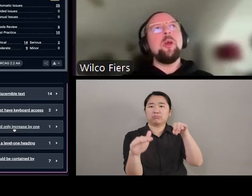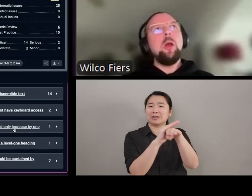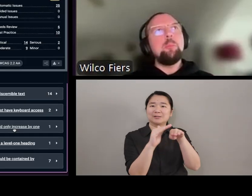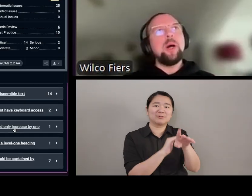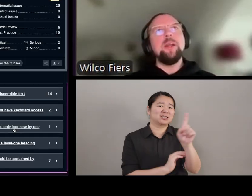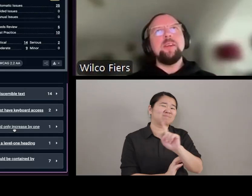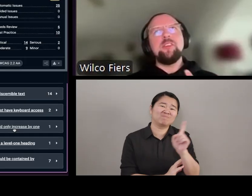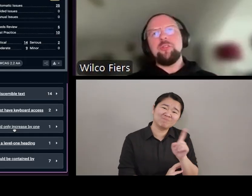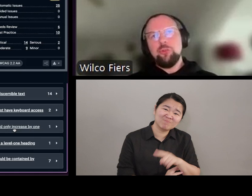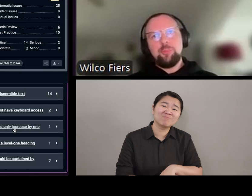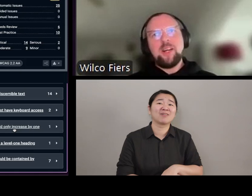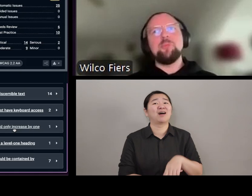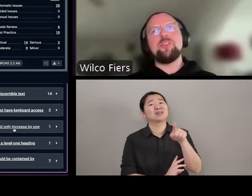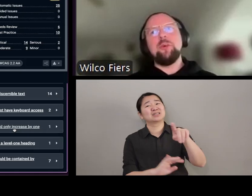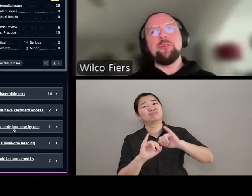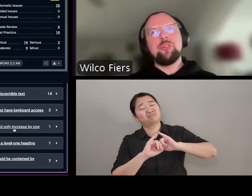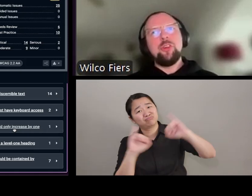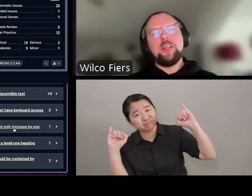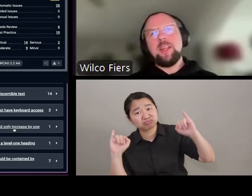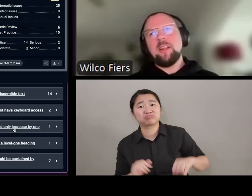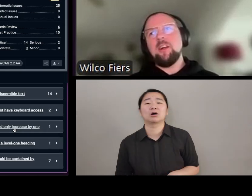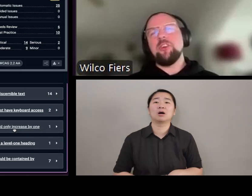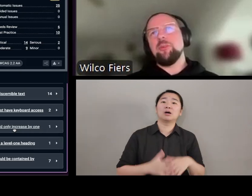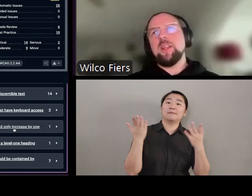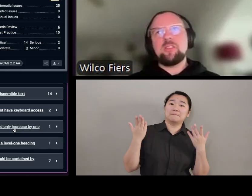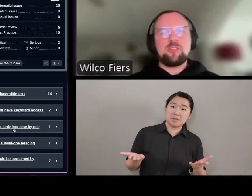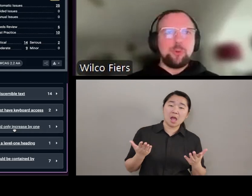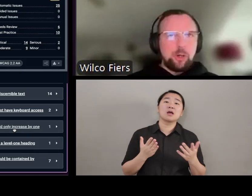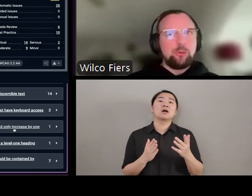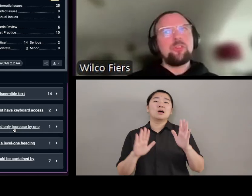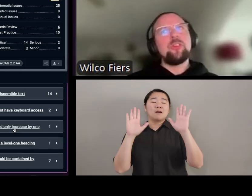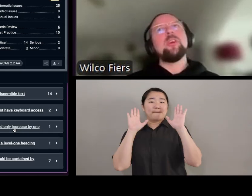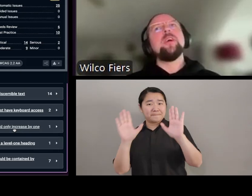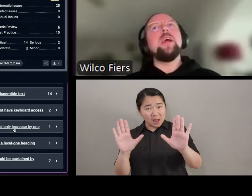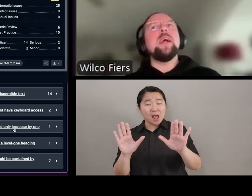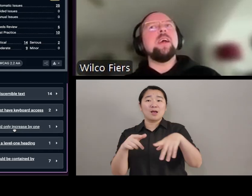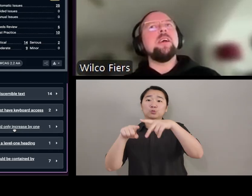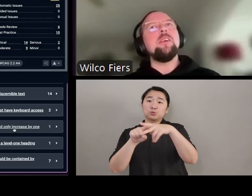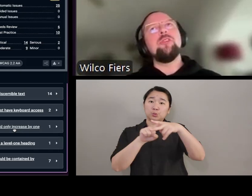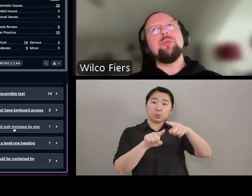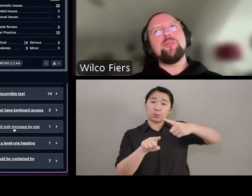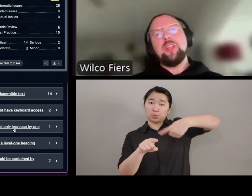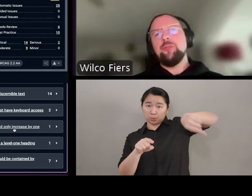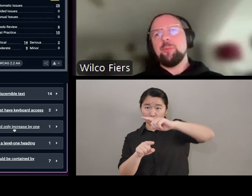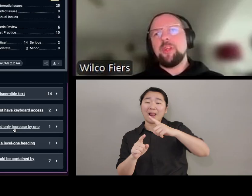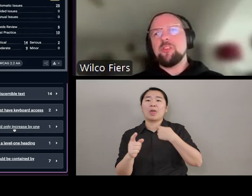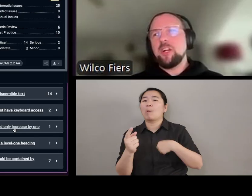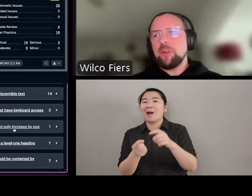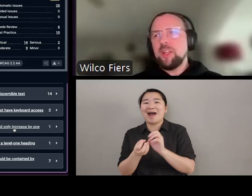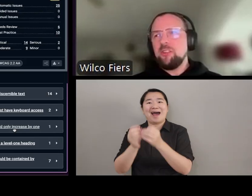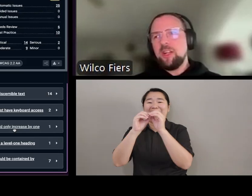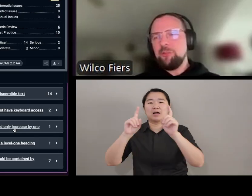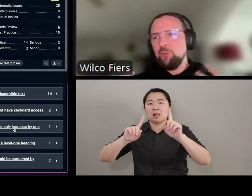world. But these tools by themselves cannot generate accessible code. And we've seen from things